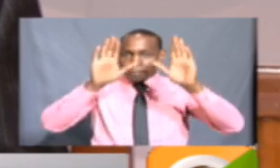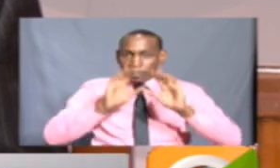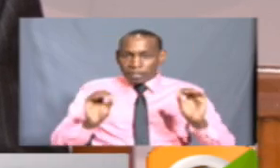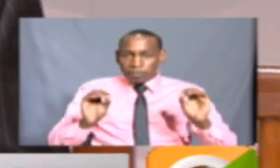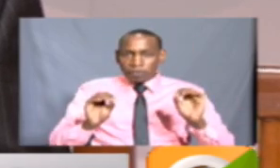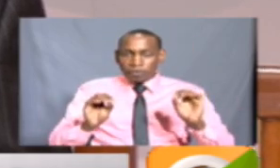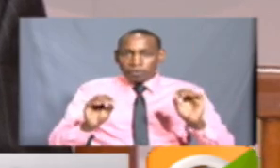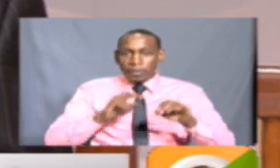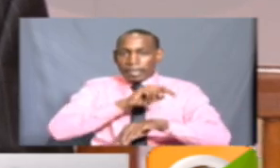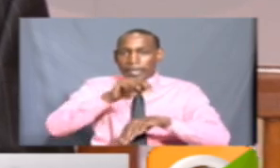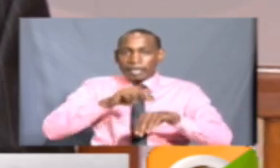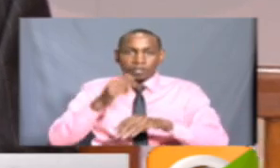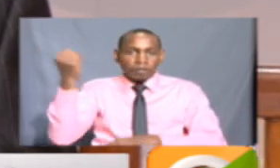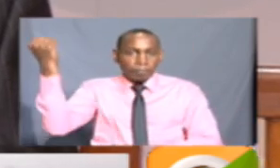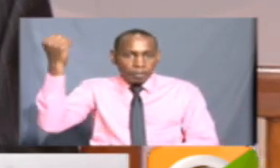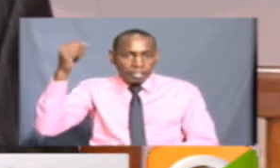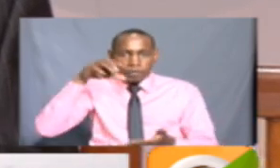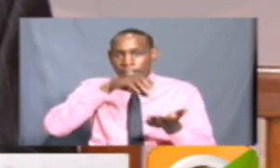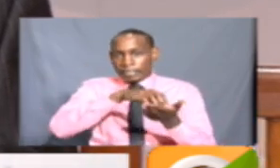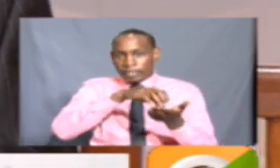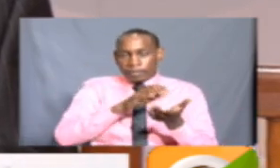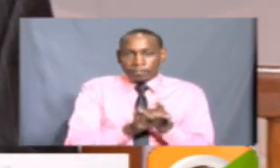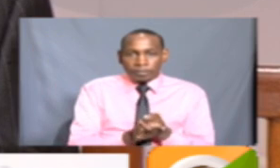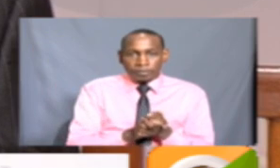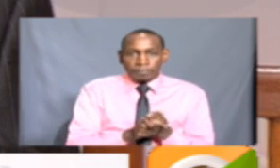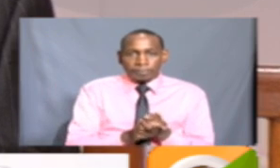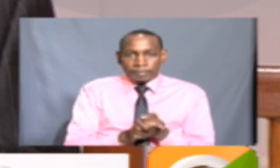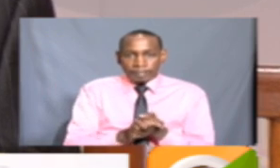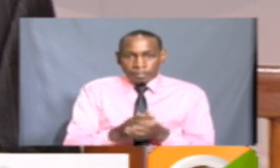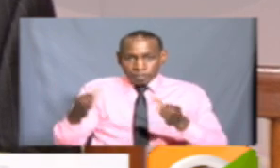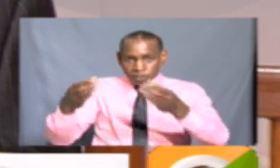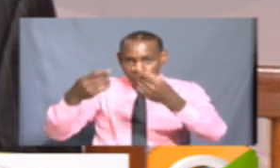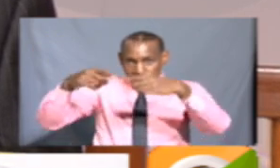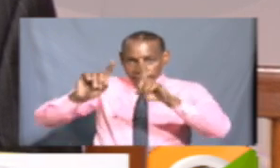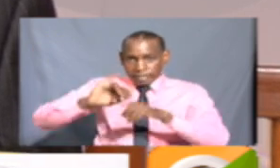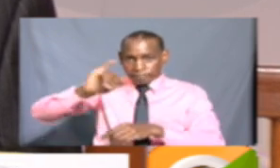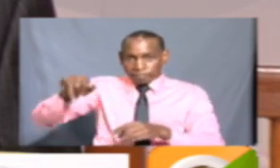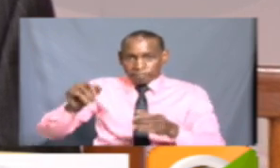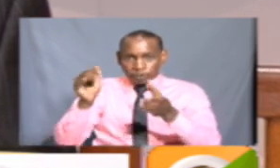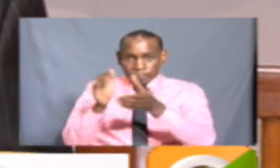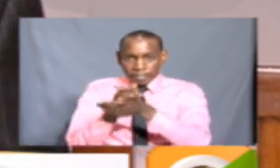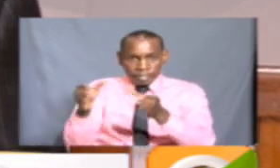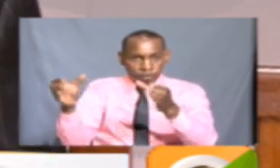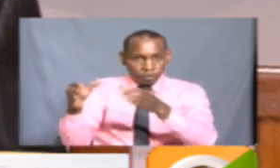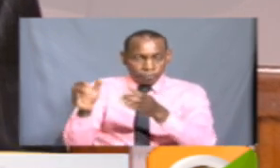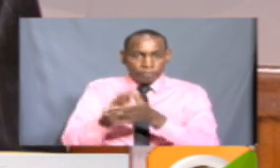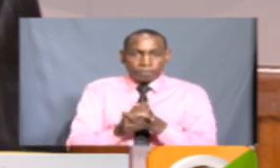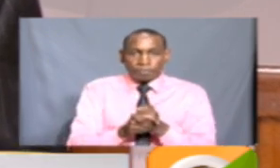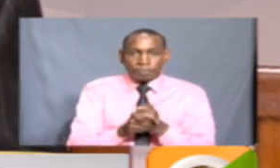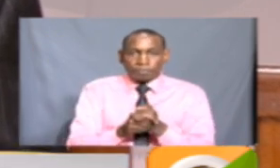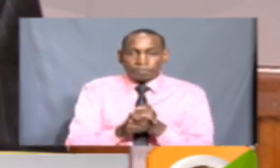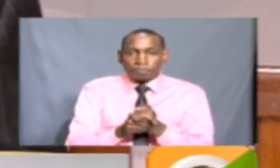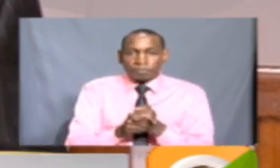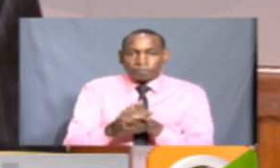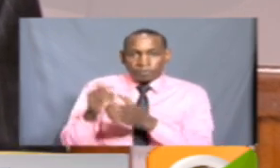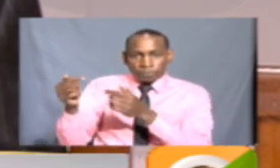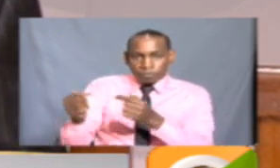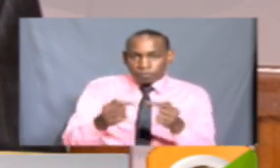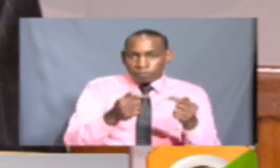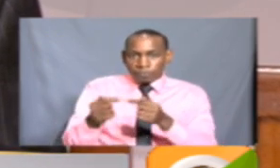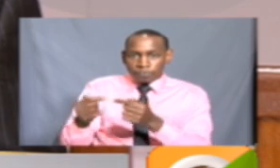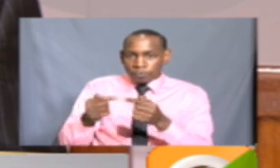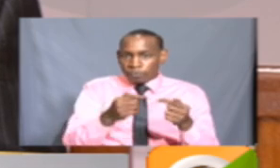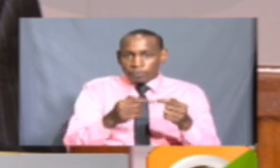national political landscape. Your own troops within Jubilee are going to be agglutinating around the